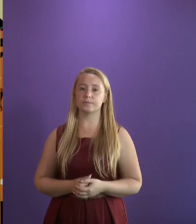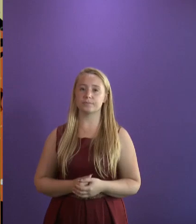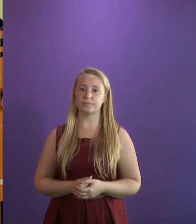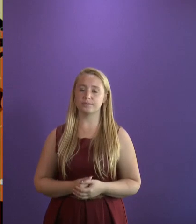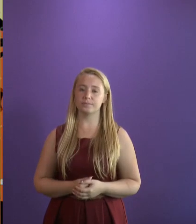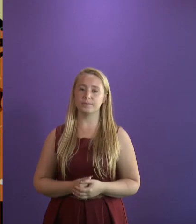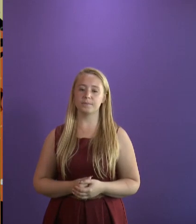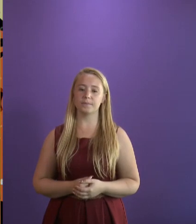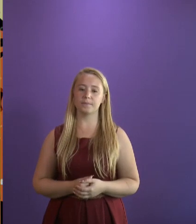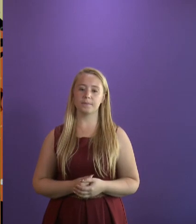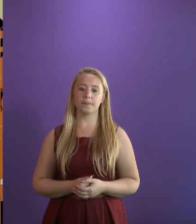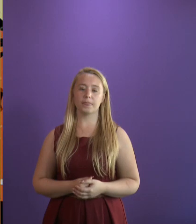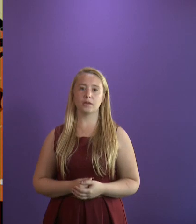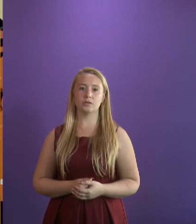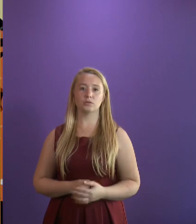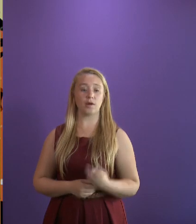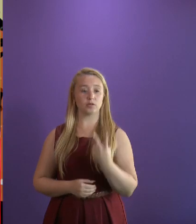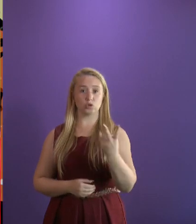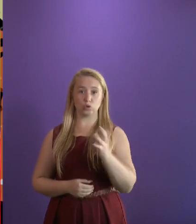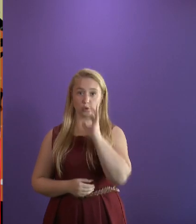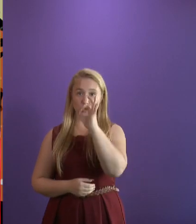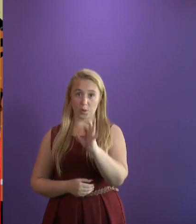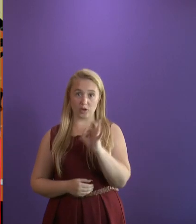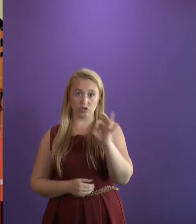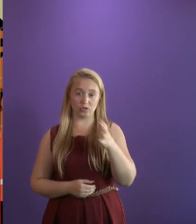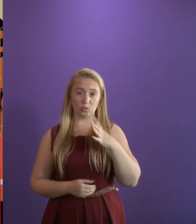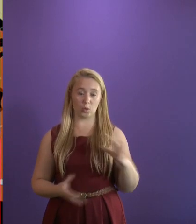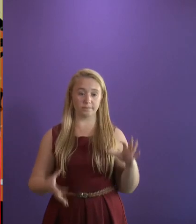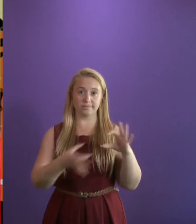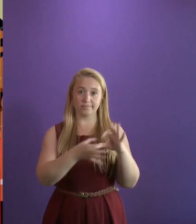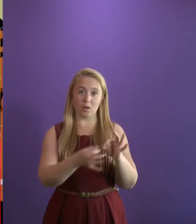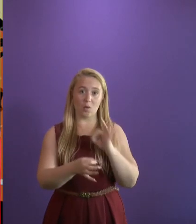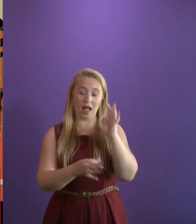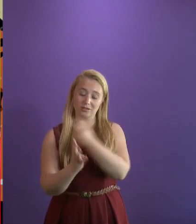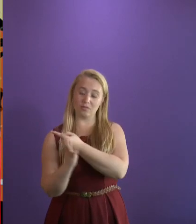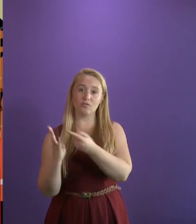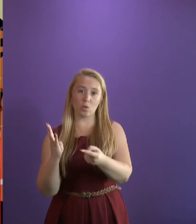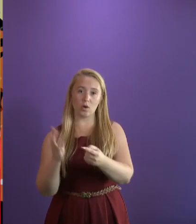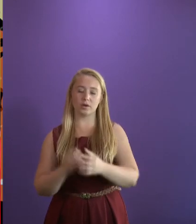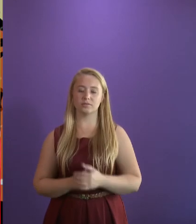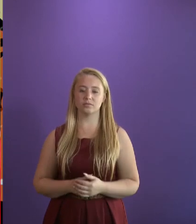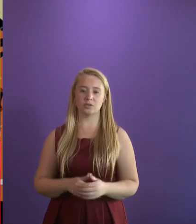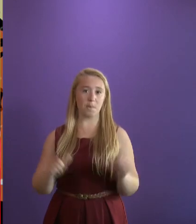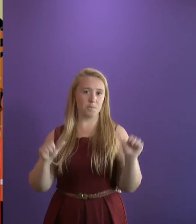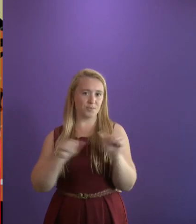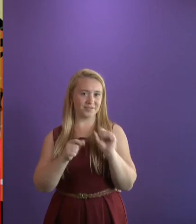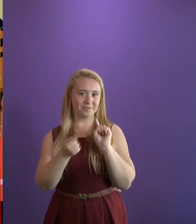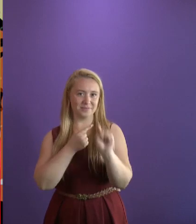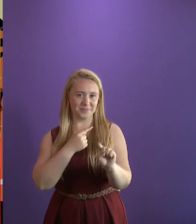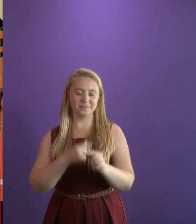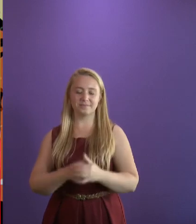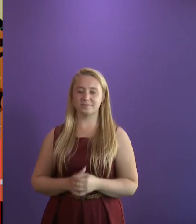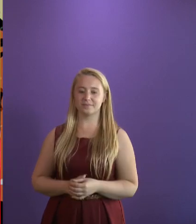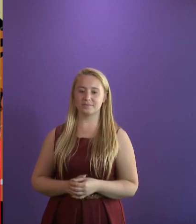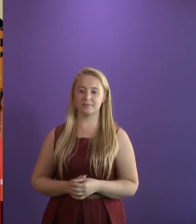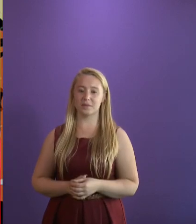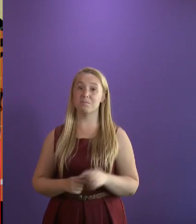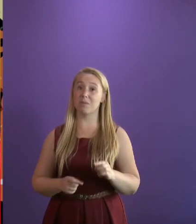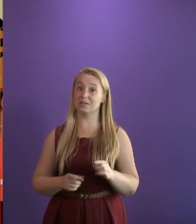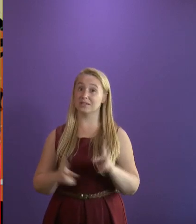Now, I've got two questions I'm going to link together here and ask you all to address, with fairly short responses, although this is a